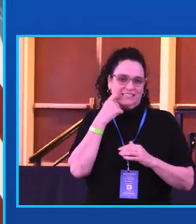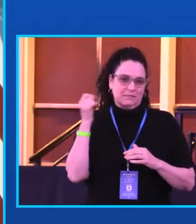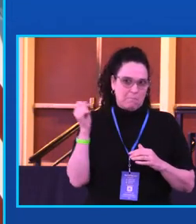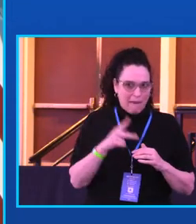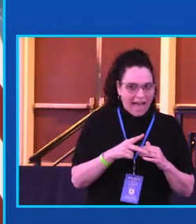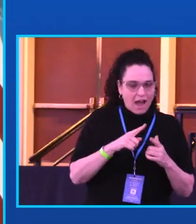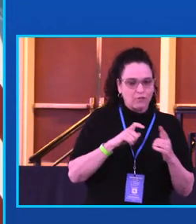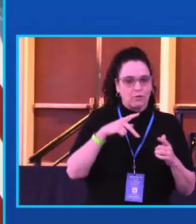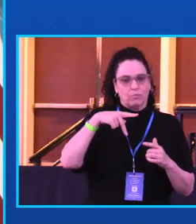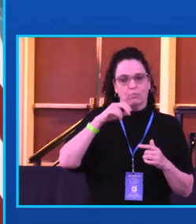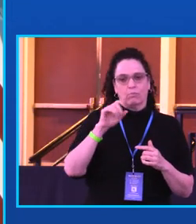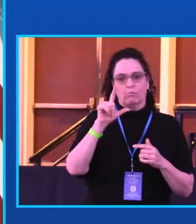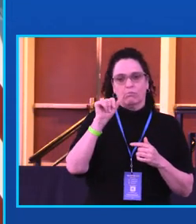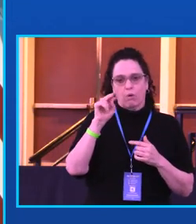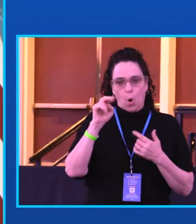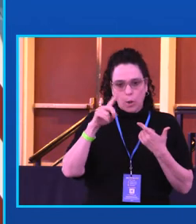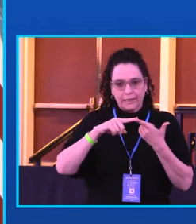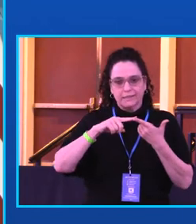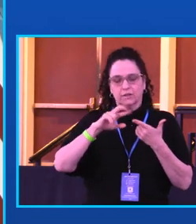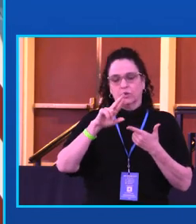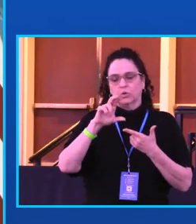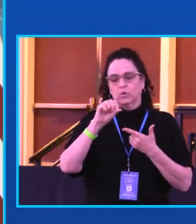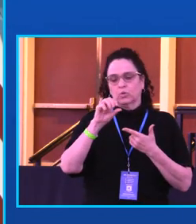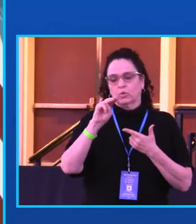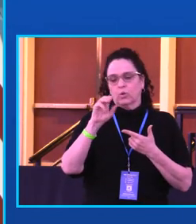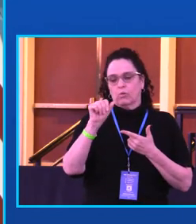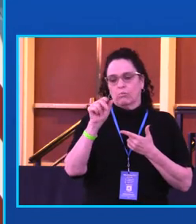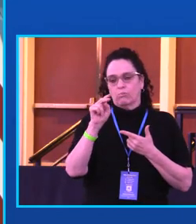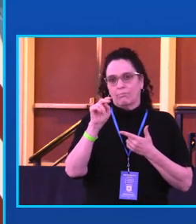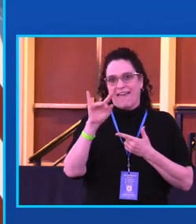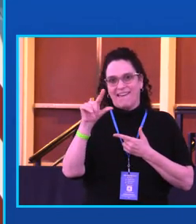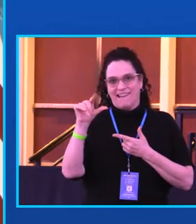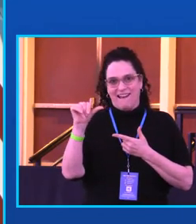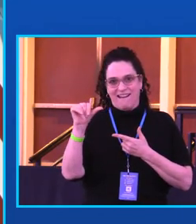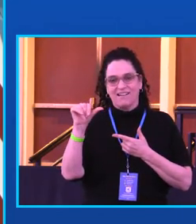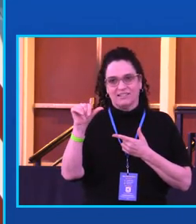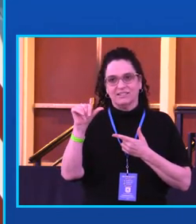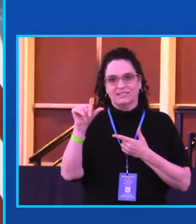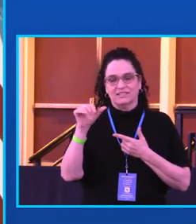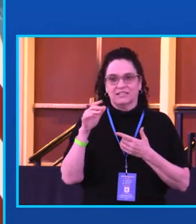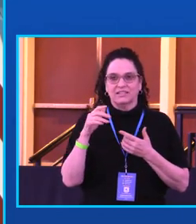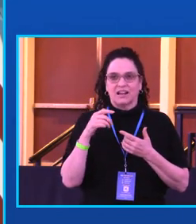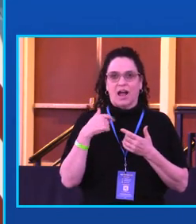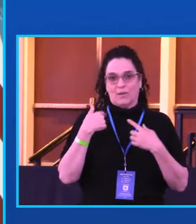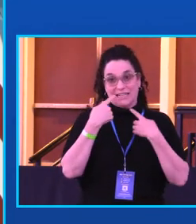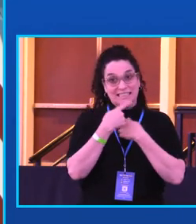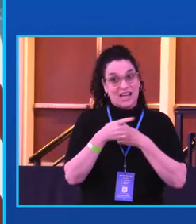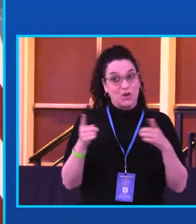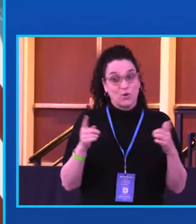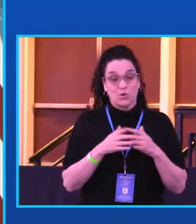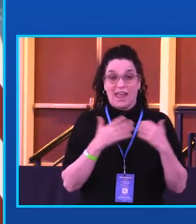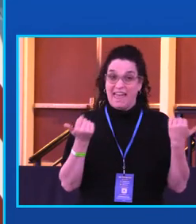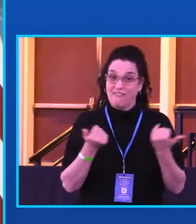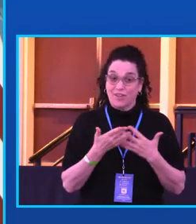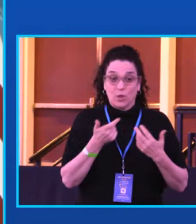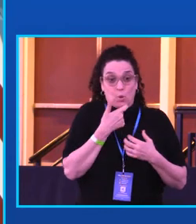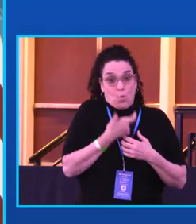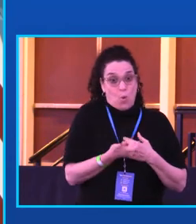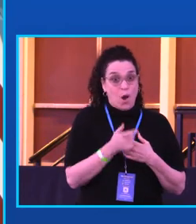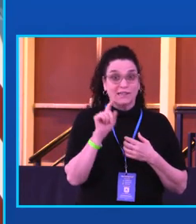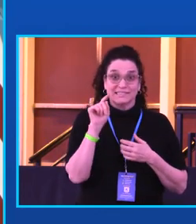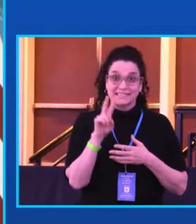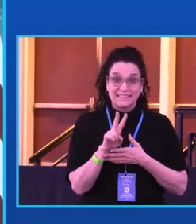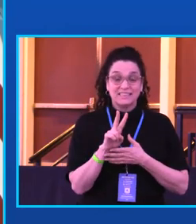Romania. And I'll tell you that everything that you were watching on